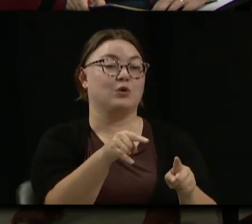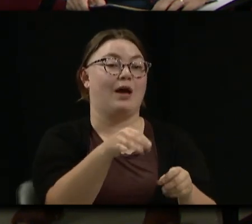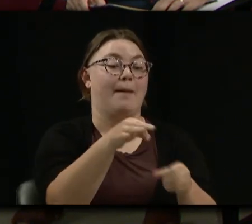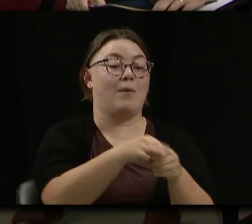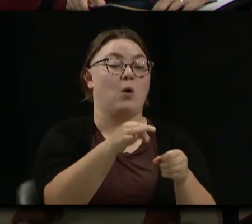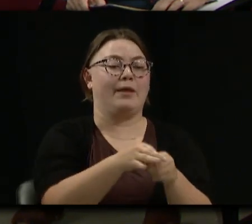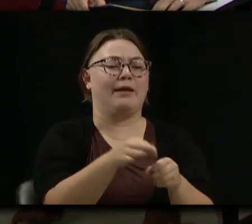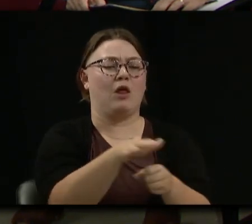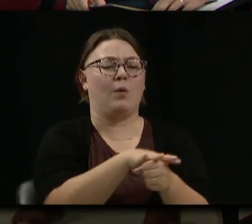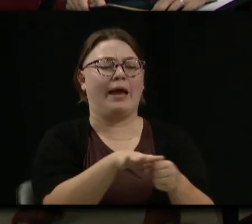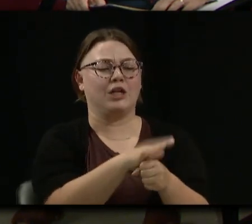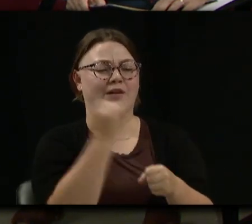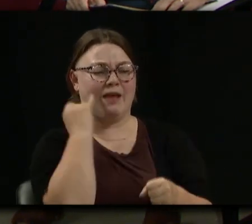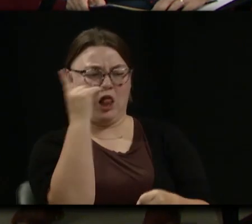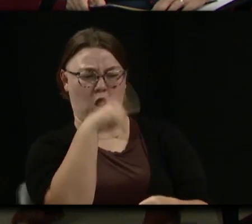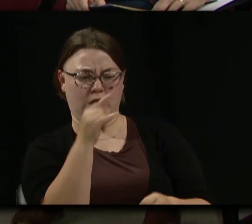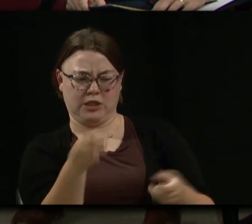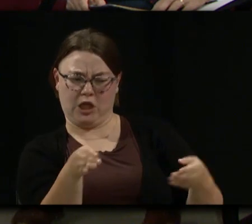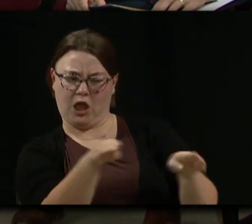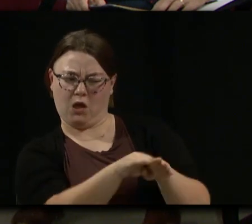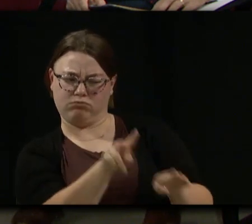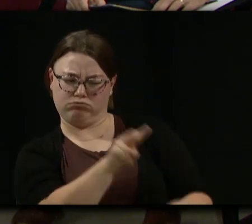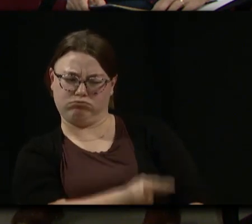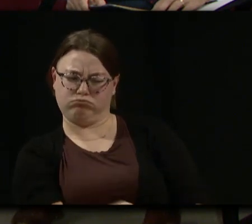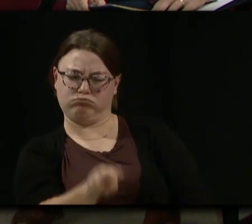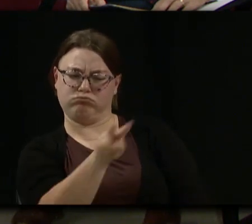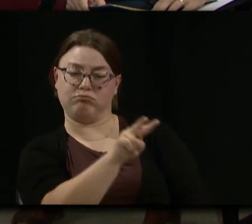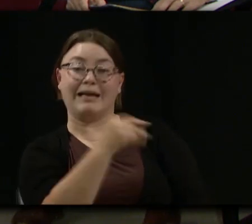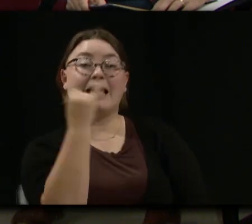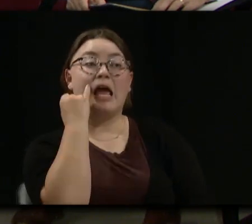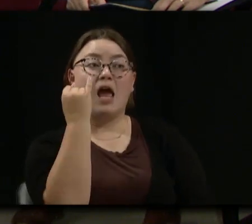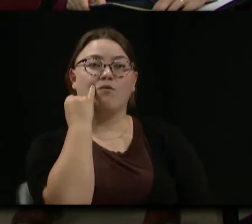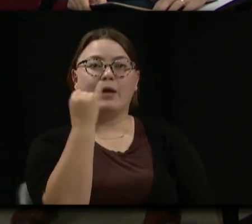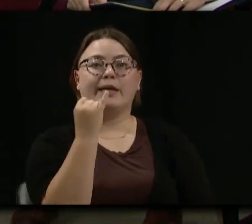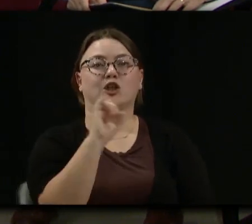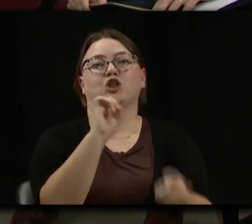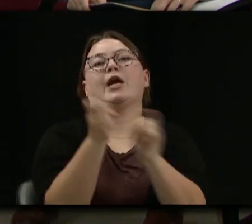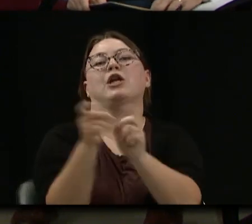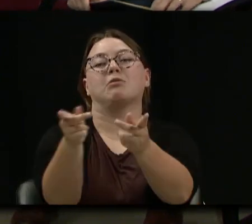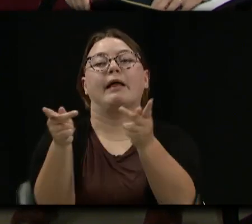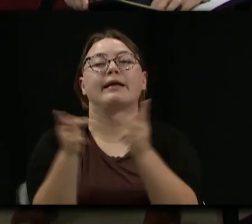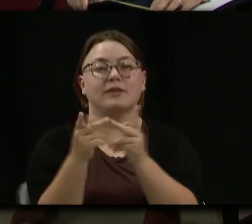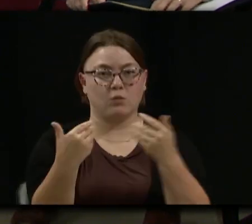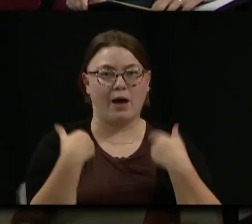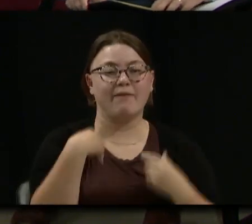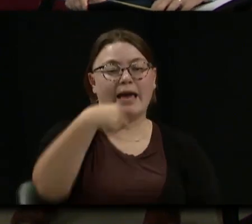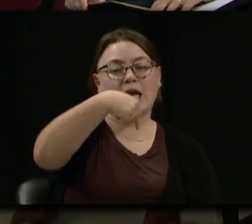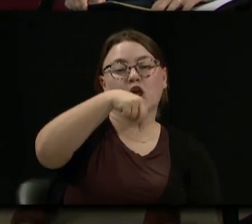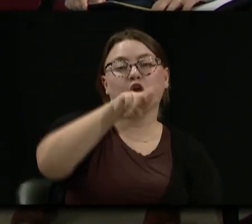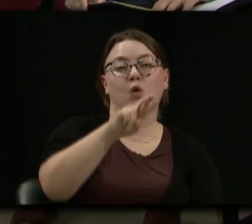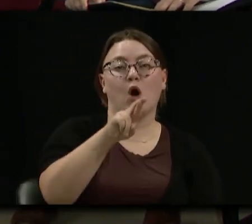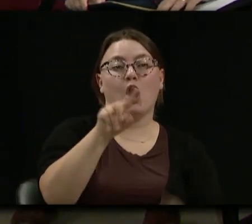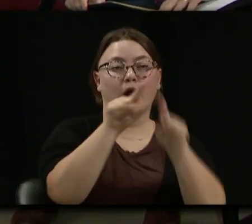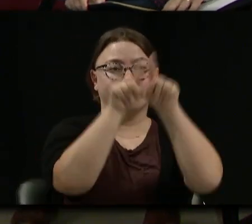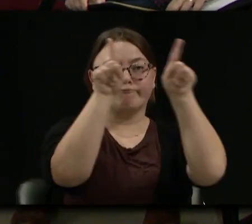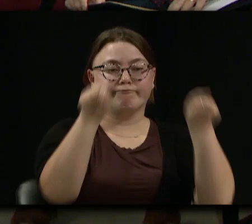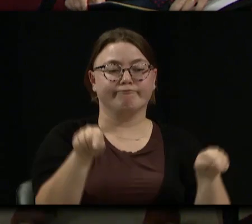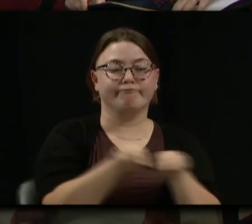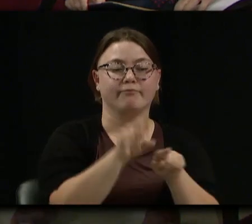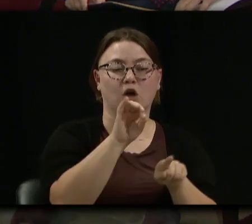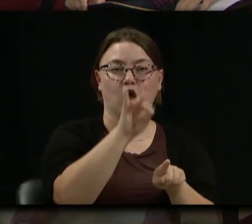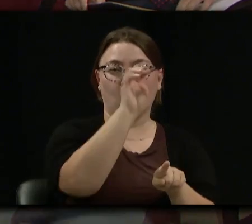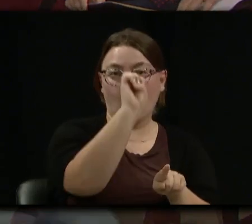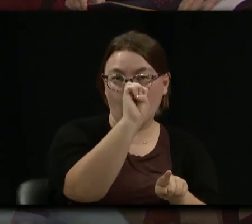closed, if we did switch them, there'll be a QR code, and you just scan that with your phone, put in your name, and it'll give you